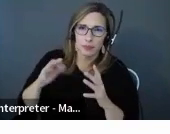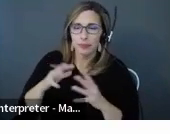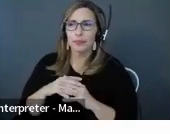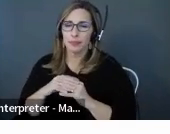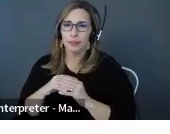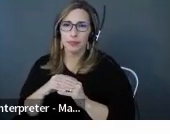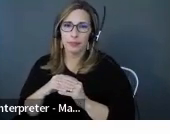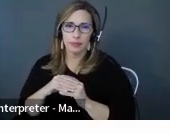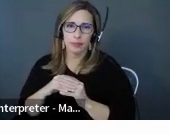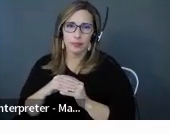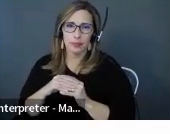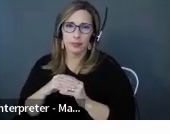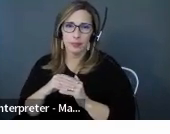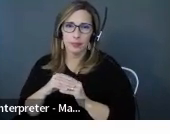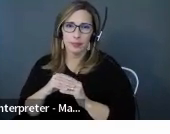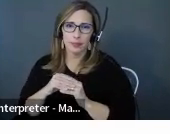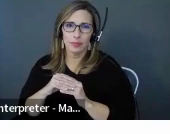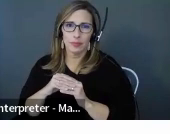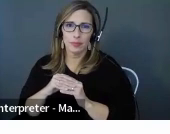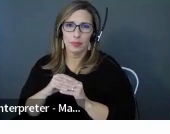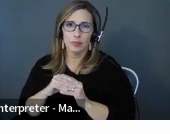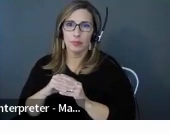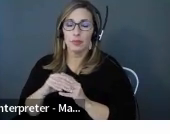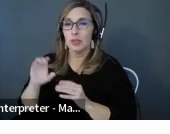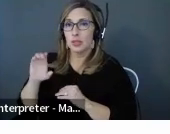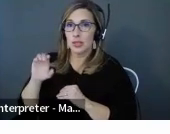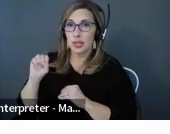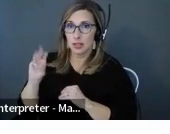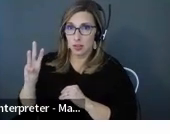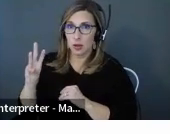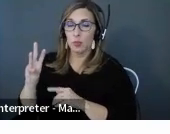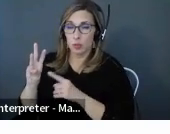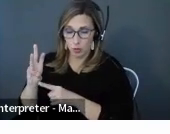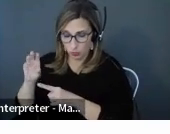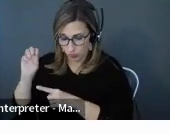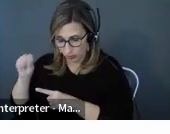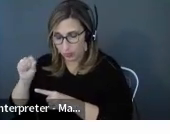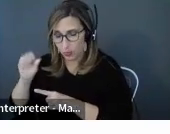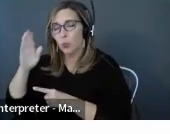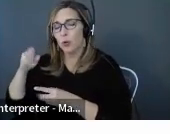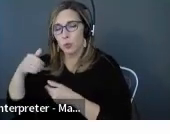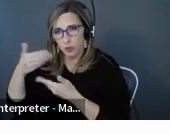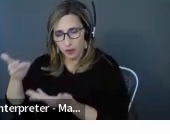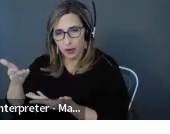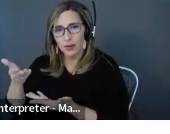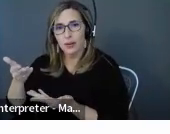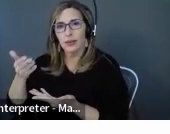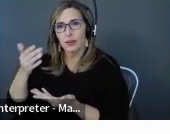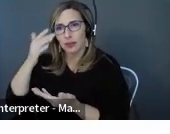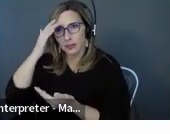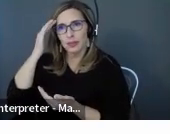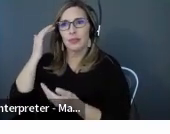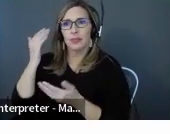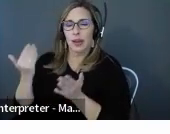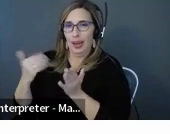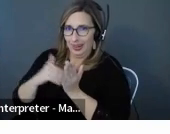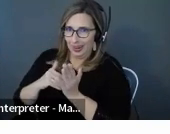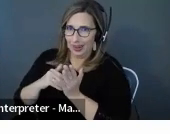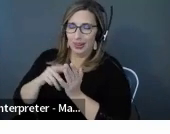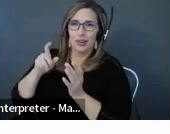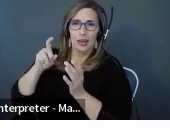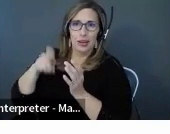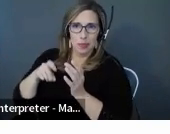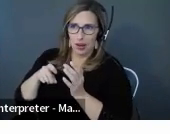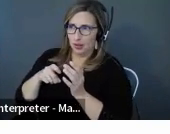either. And then as far as the CSW, it would be covered to the extent identified in the individual